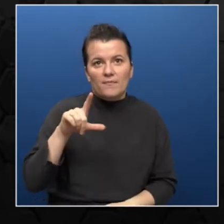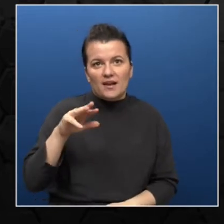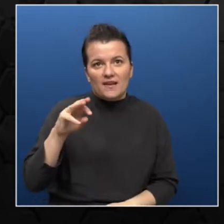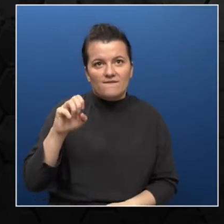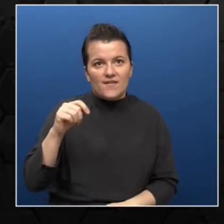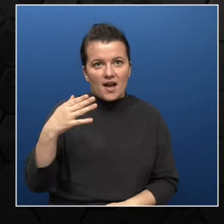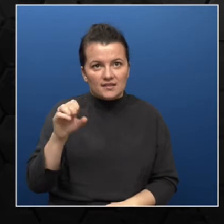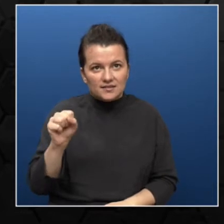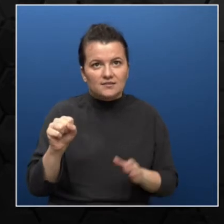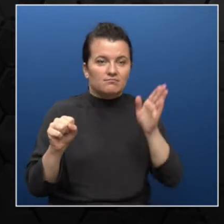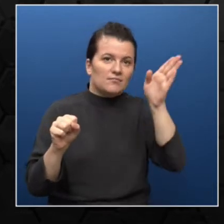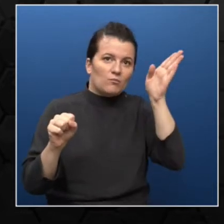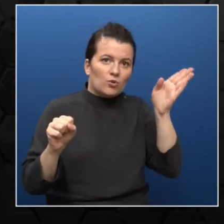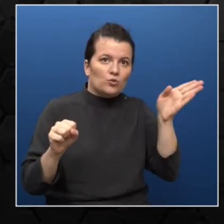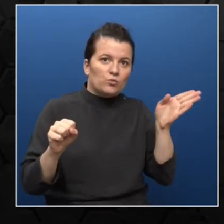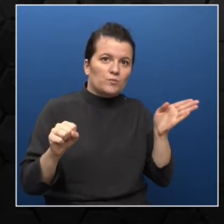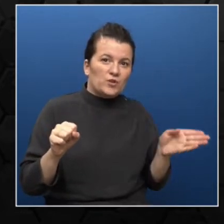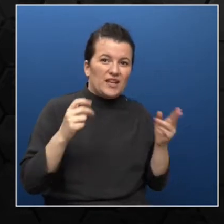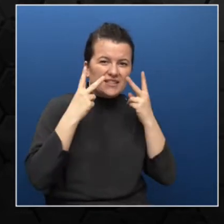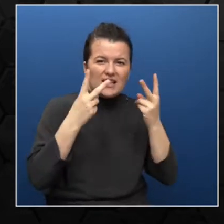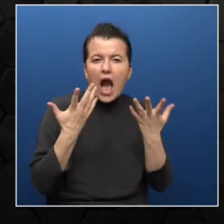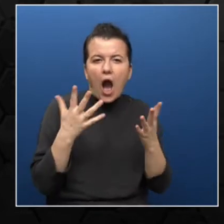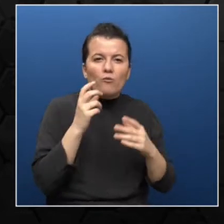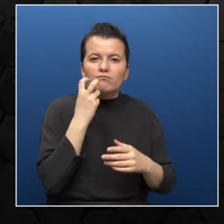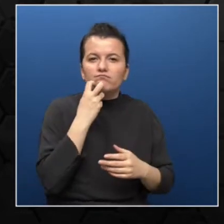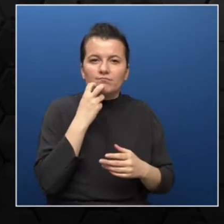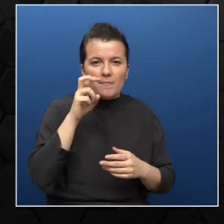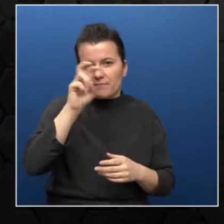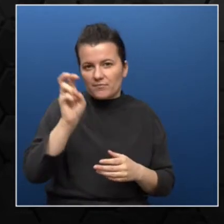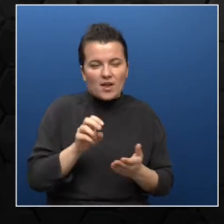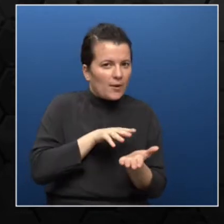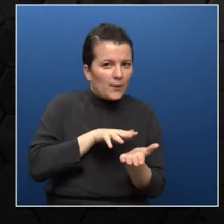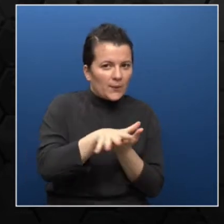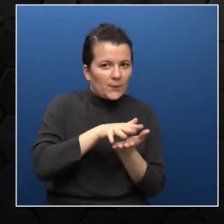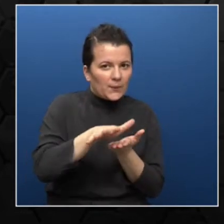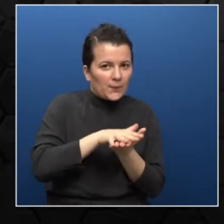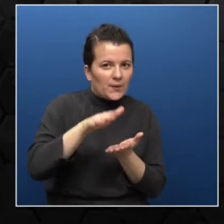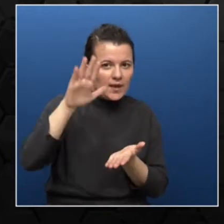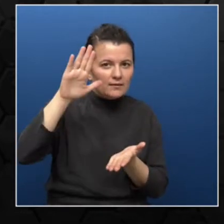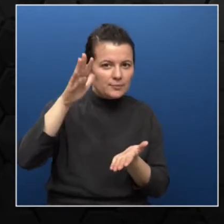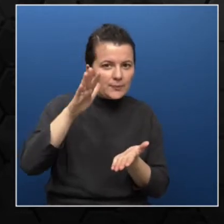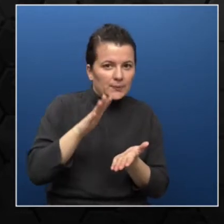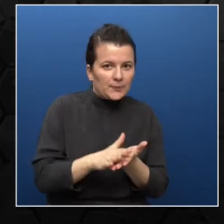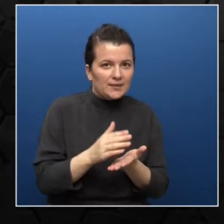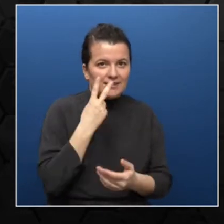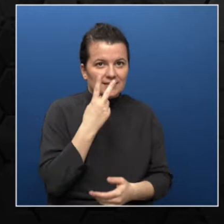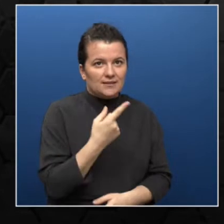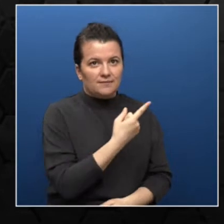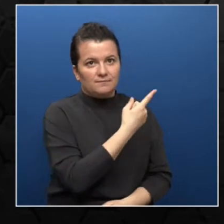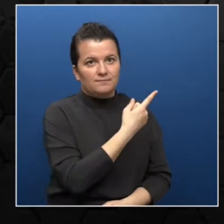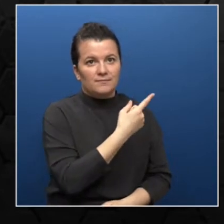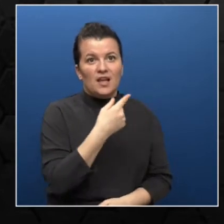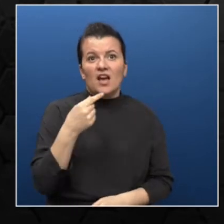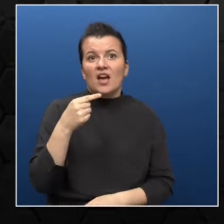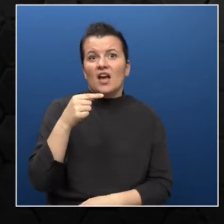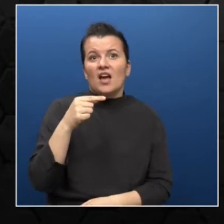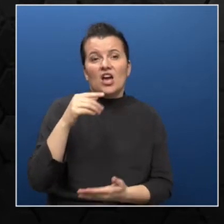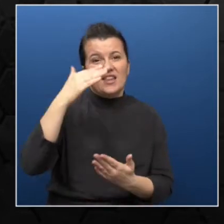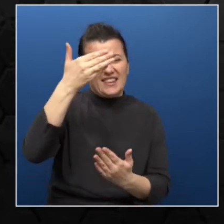about 170 milliwatts. So you can see here that the display and GPS uses the most amount